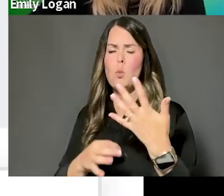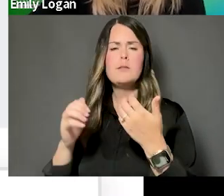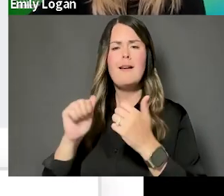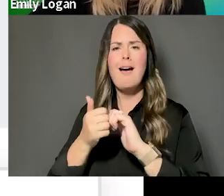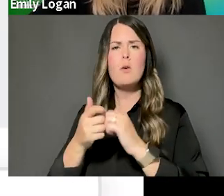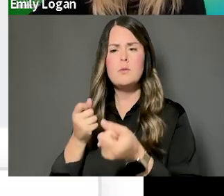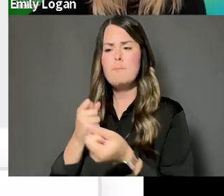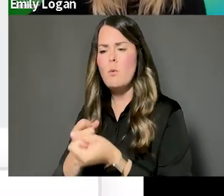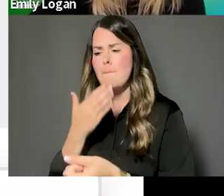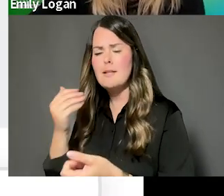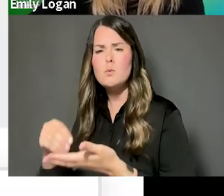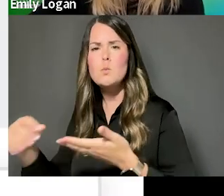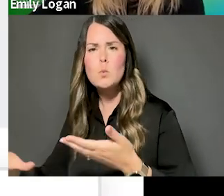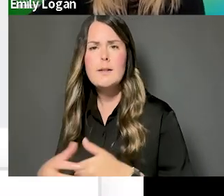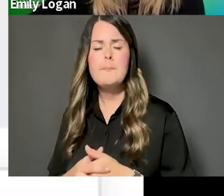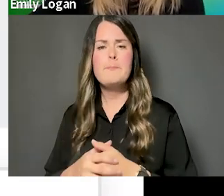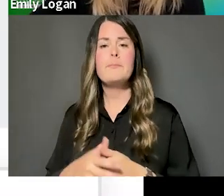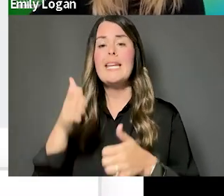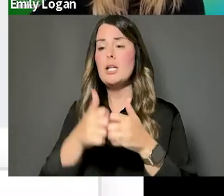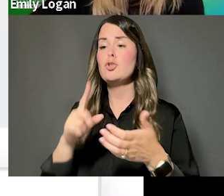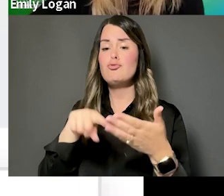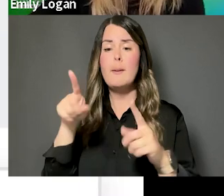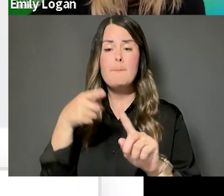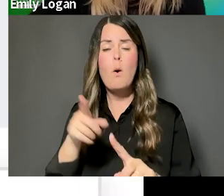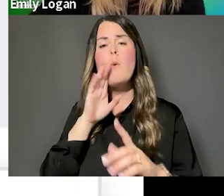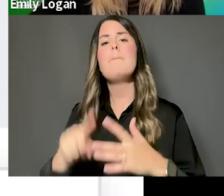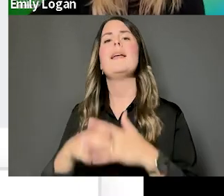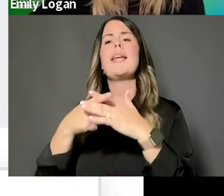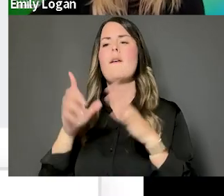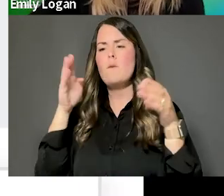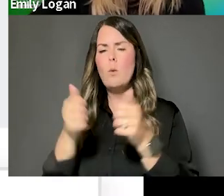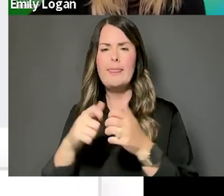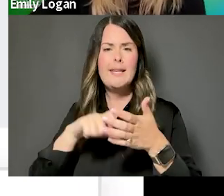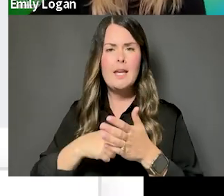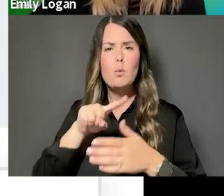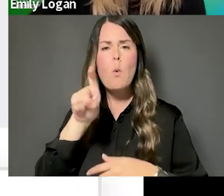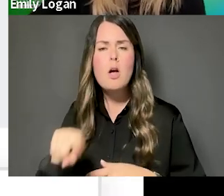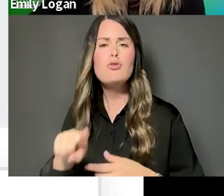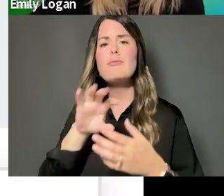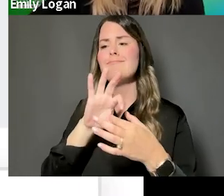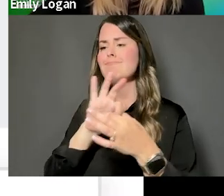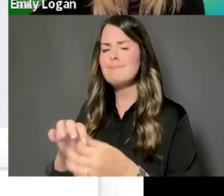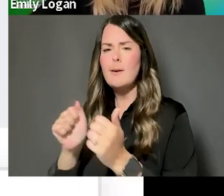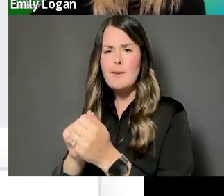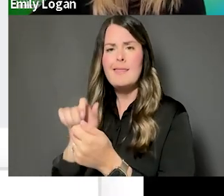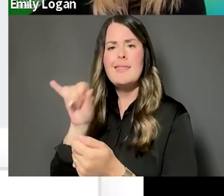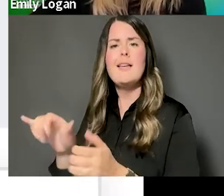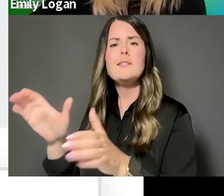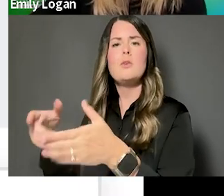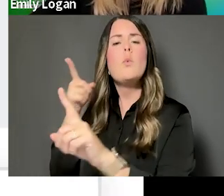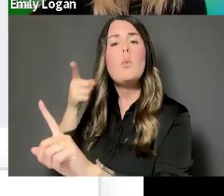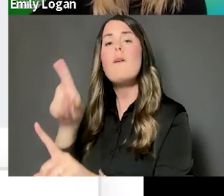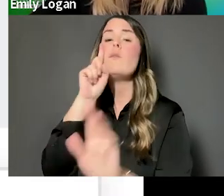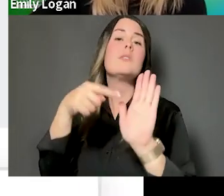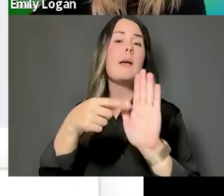to do based on the results of the formative assessment. Each checkpoint begins by focusing on a key question tied directly to the